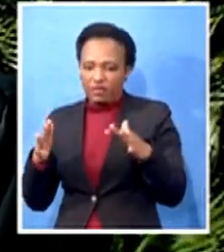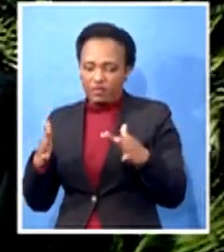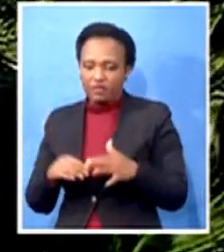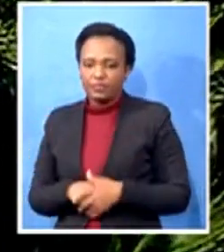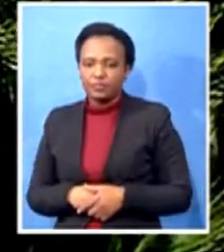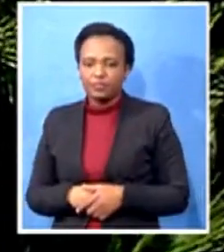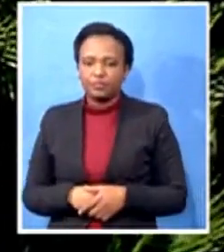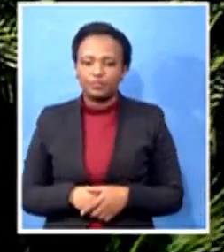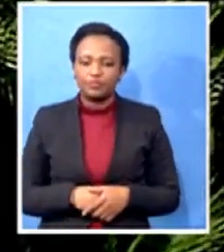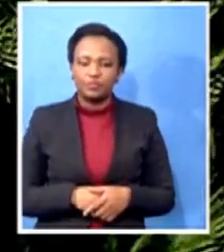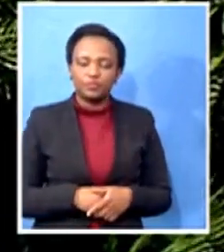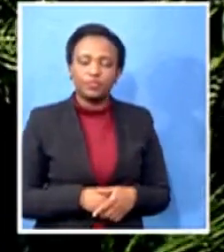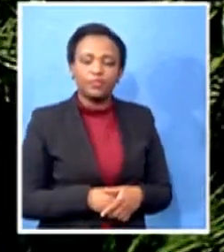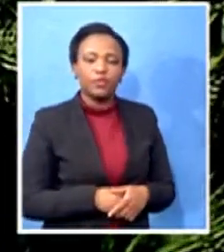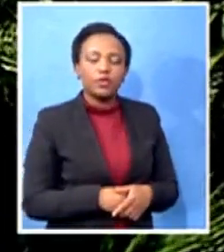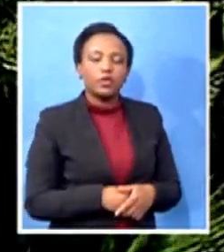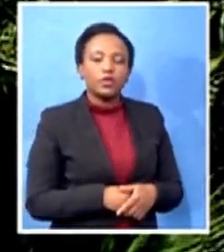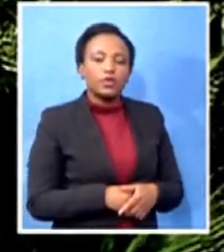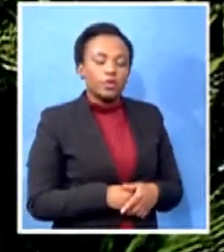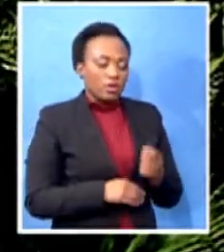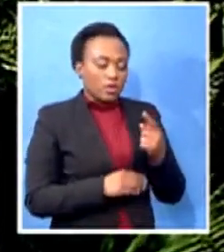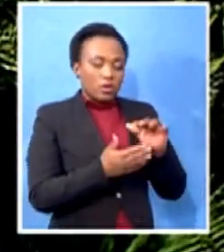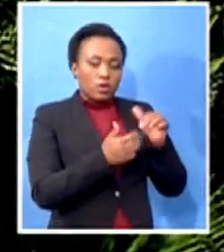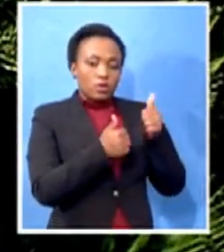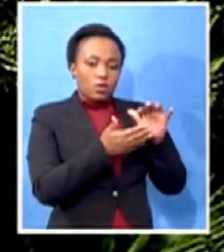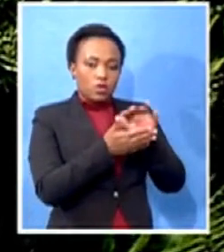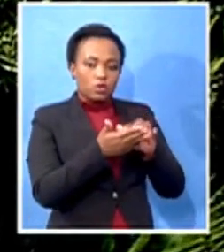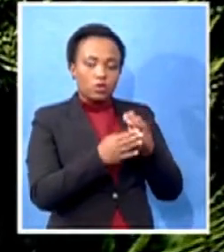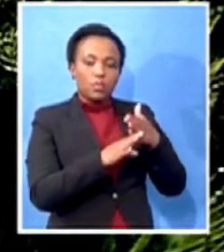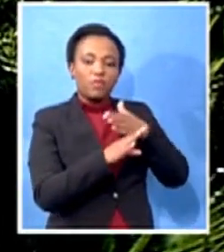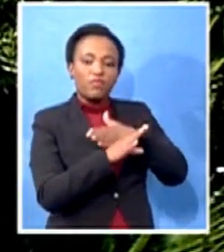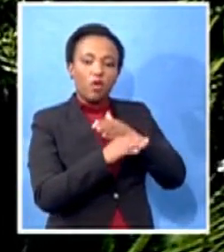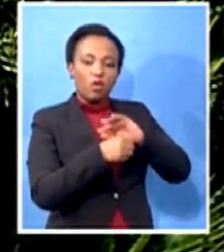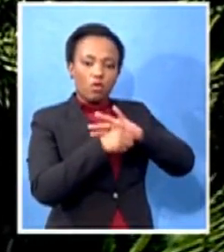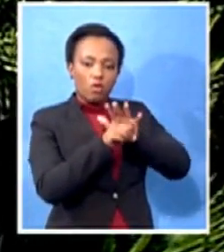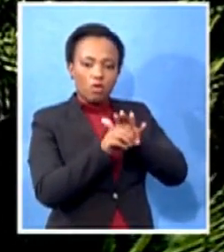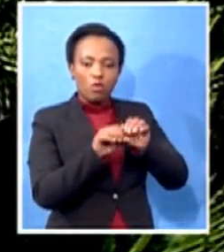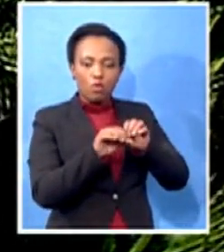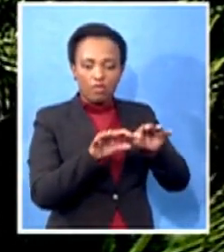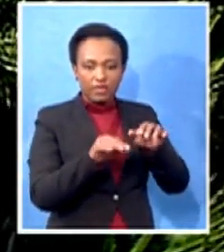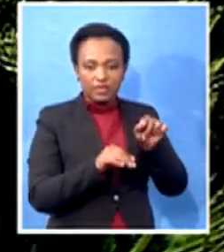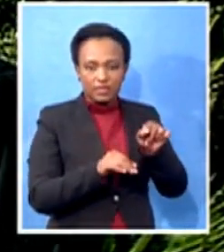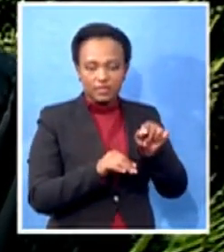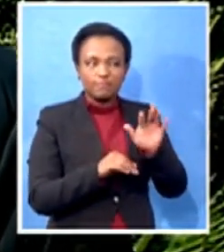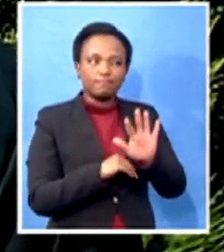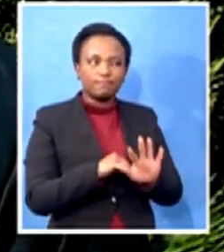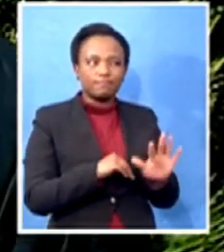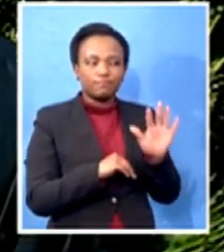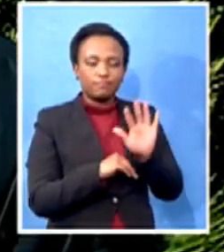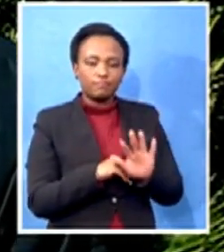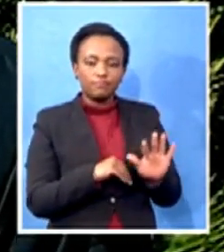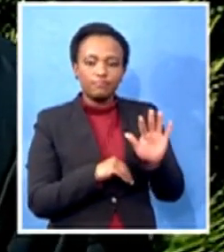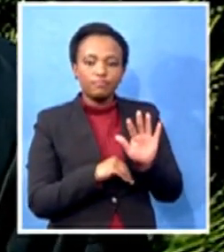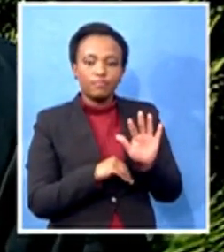good stories to tell there is just before COVID, and probably not a very defensible approach, but just before COVID, we had something